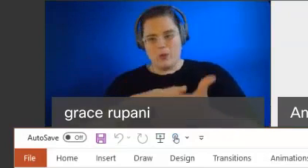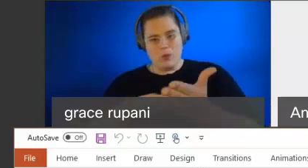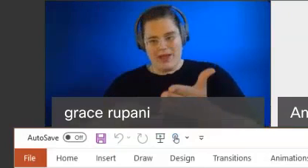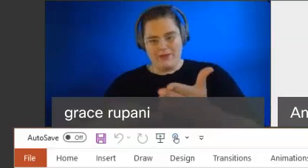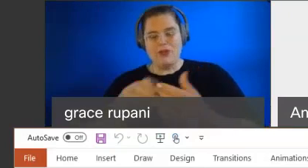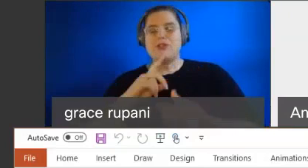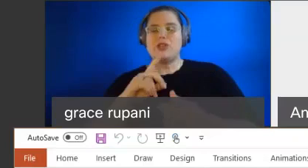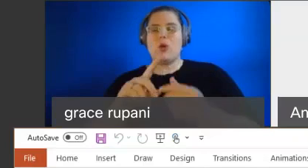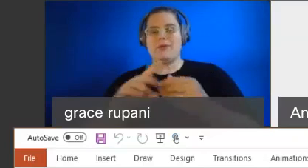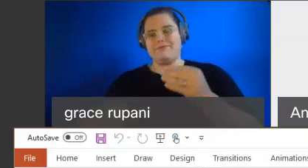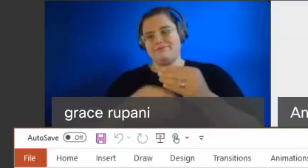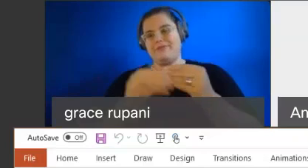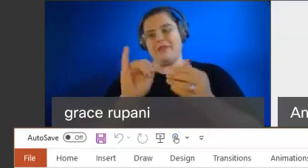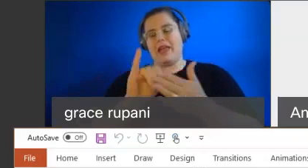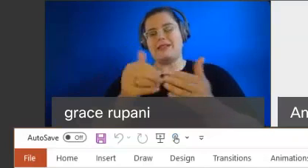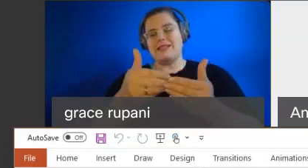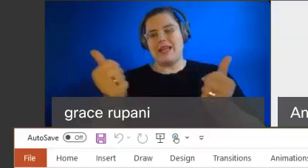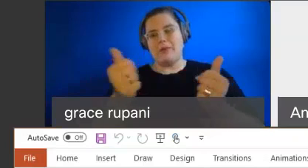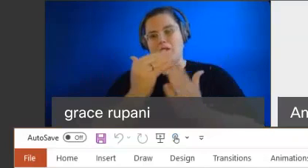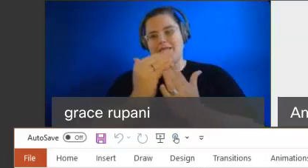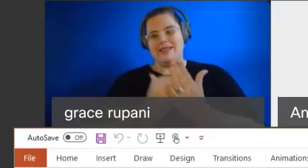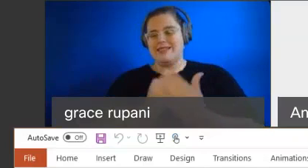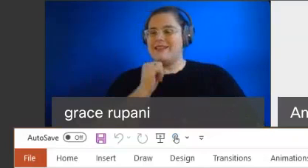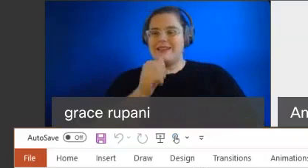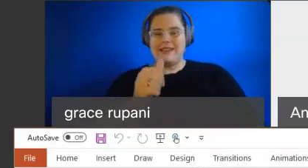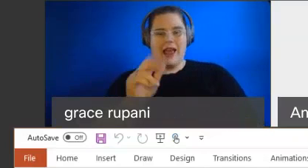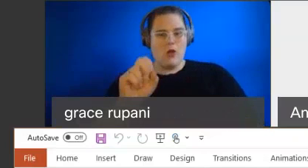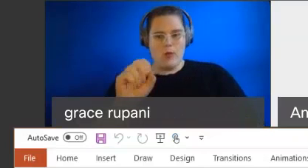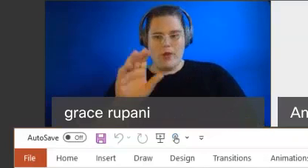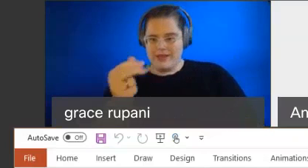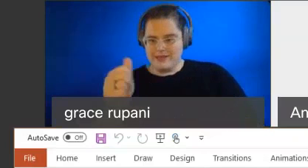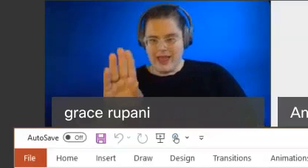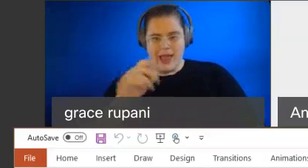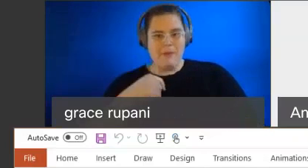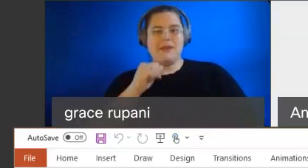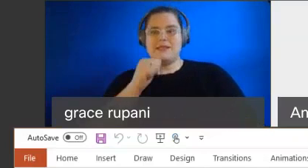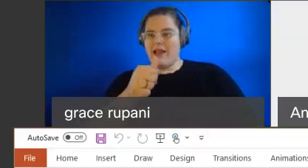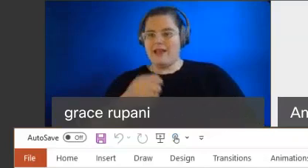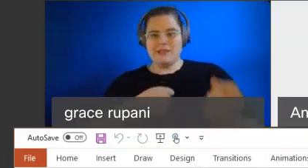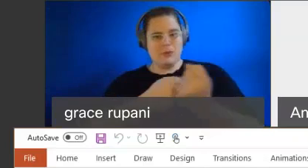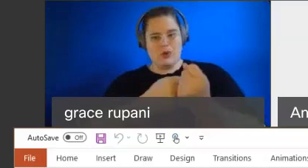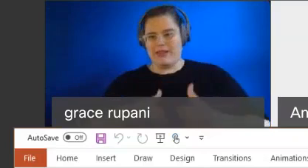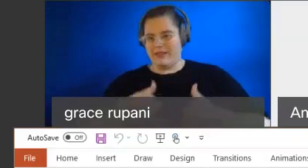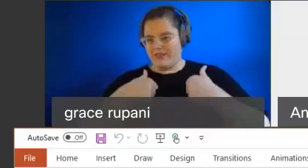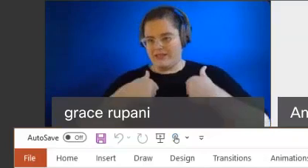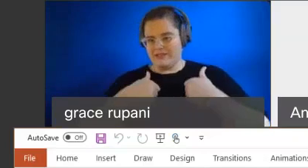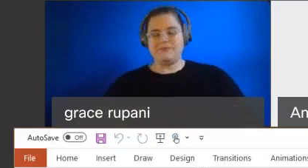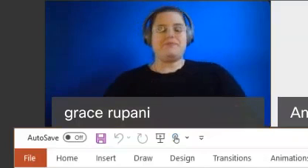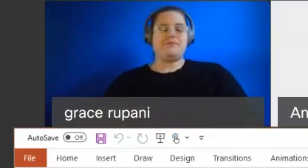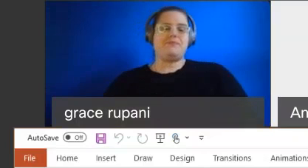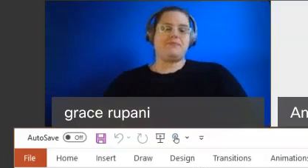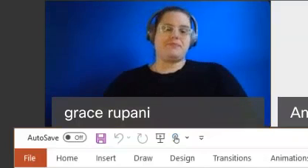a residential habilitation or supported living placement. One person who was